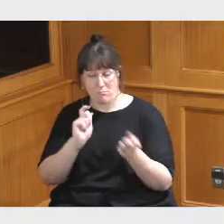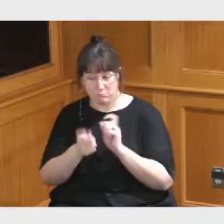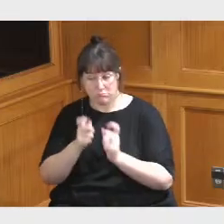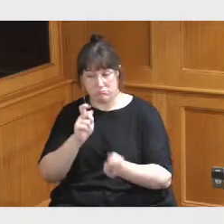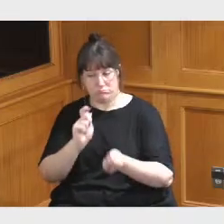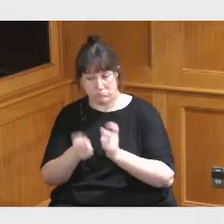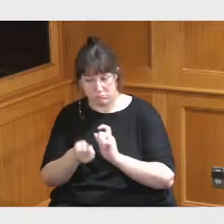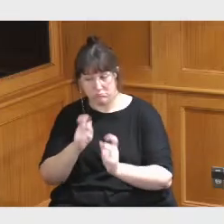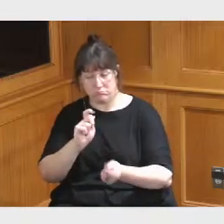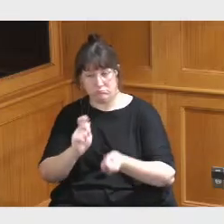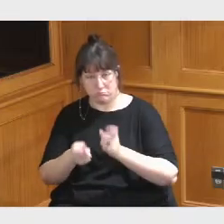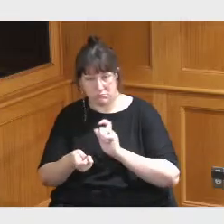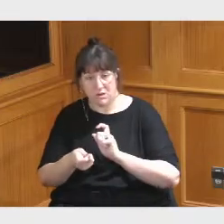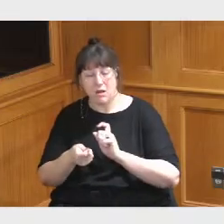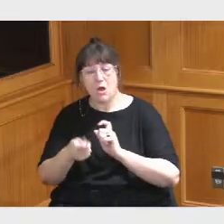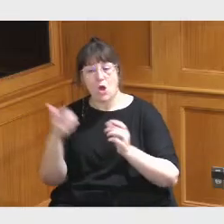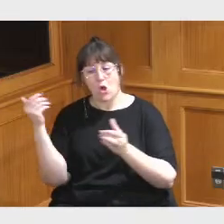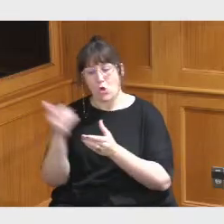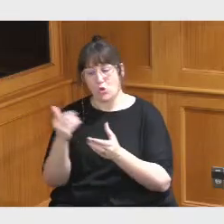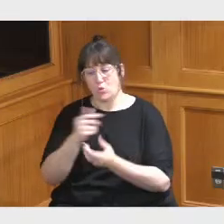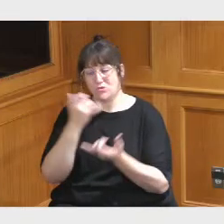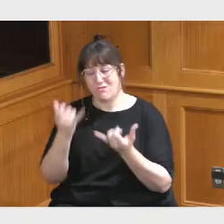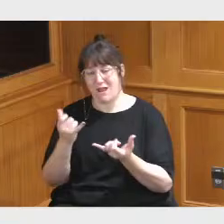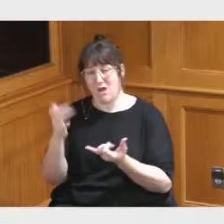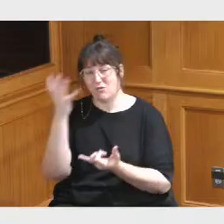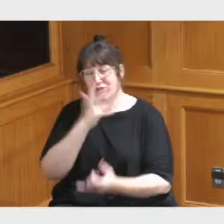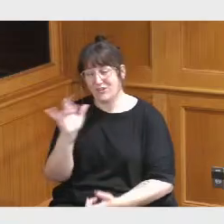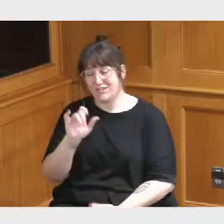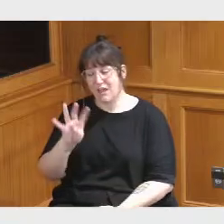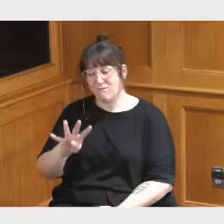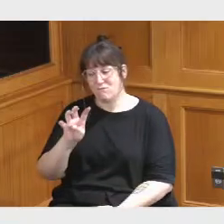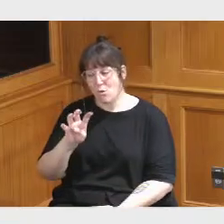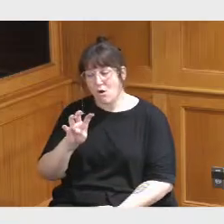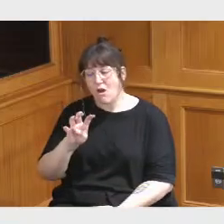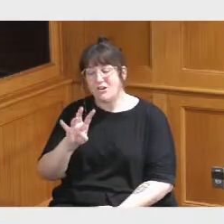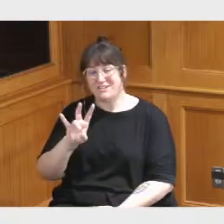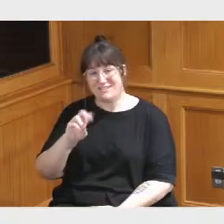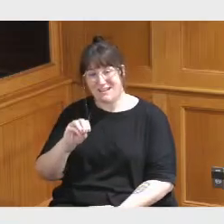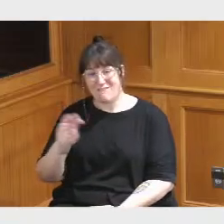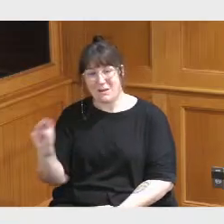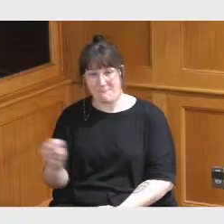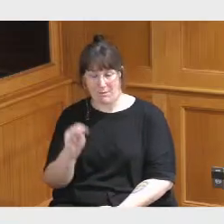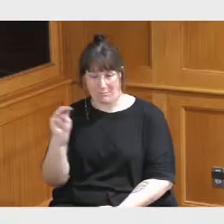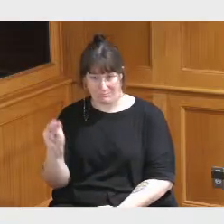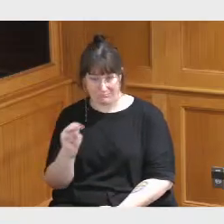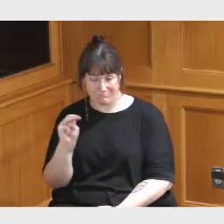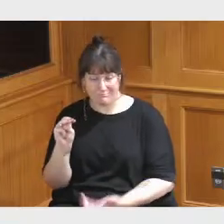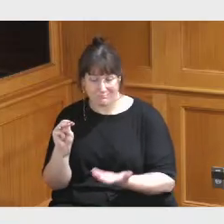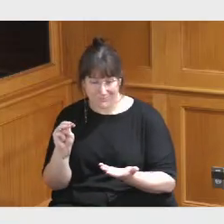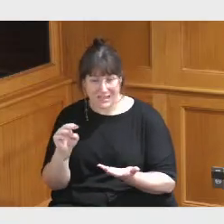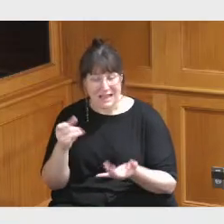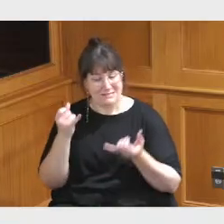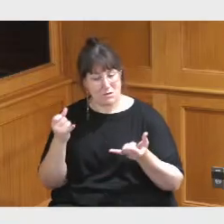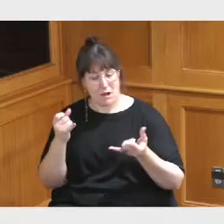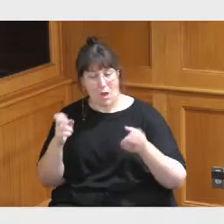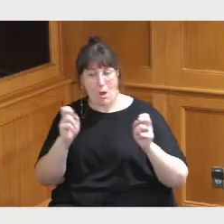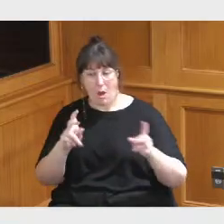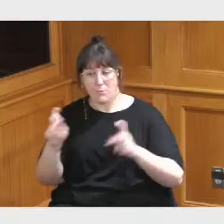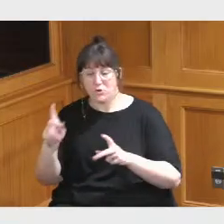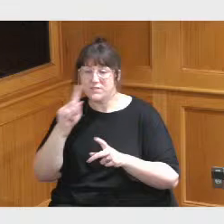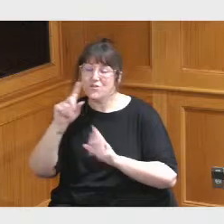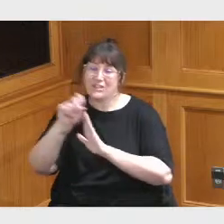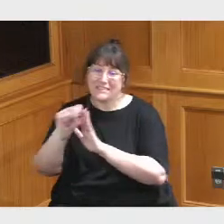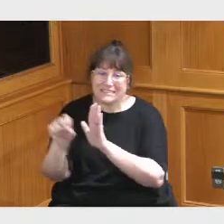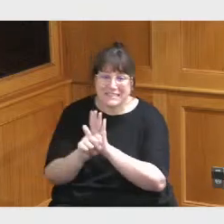to a renovation plan that is closer to $470 million, and that's before we consider opportunities for state funding,